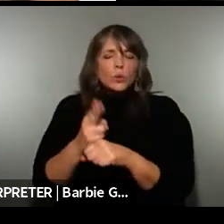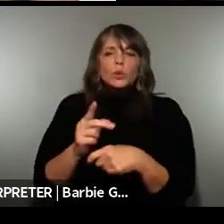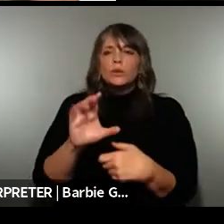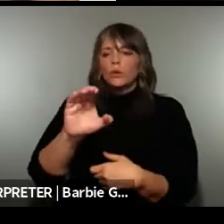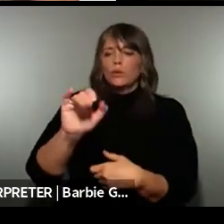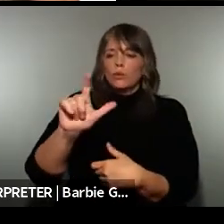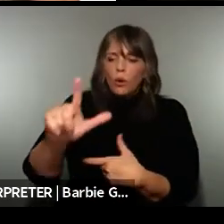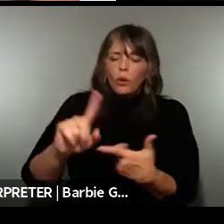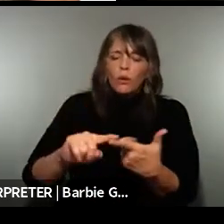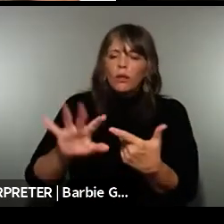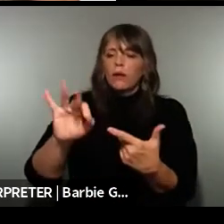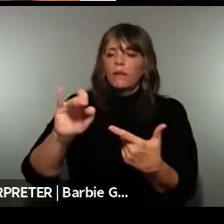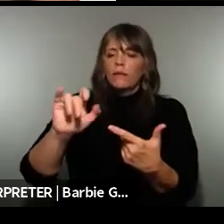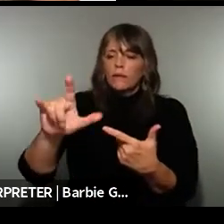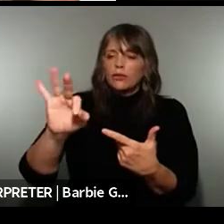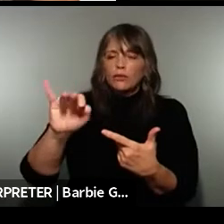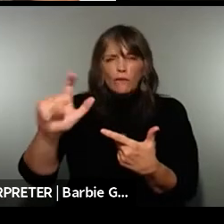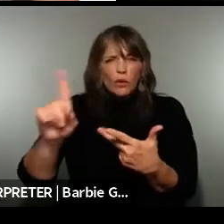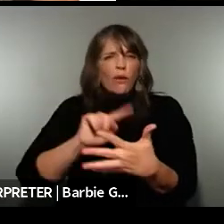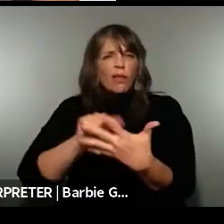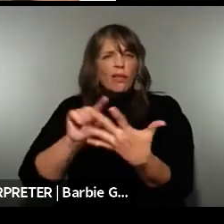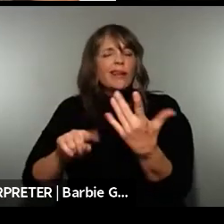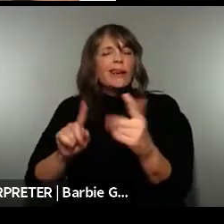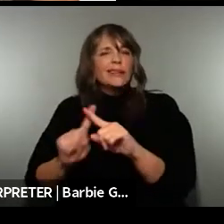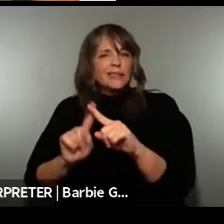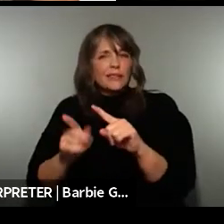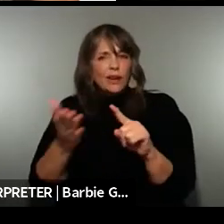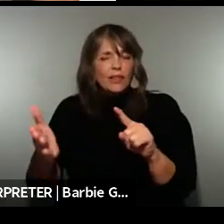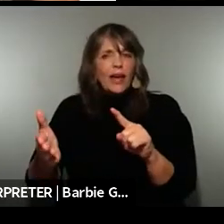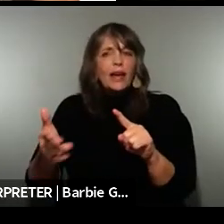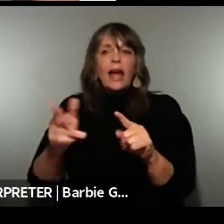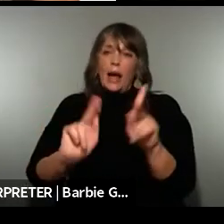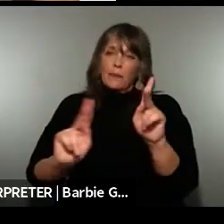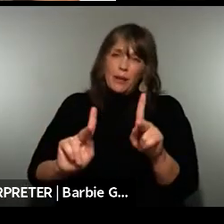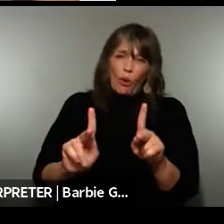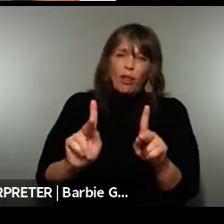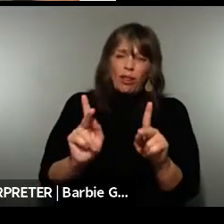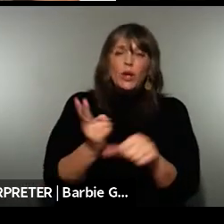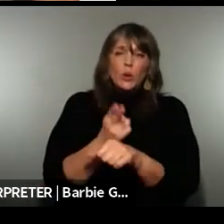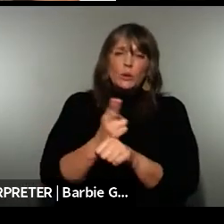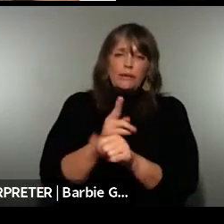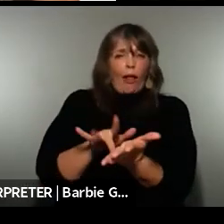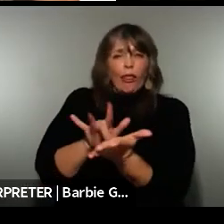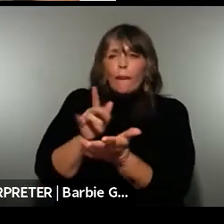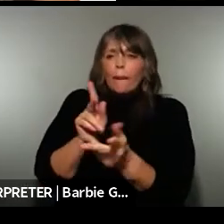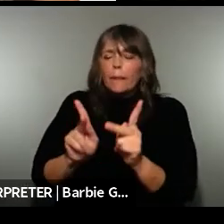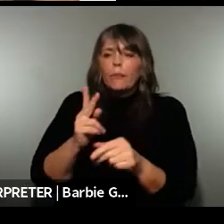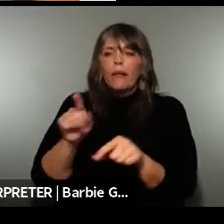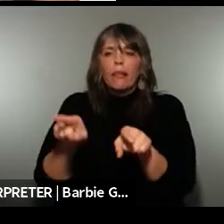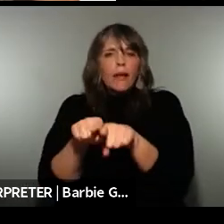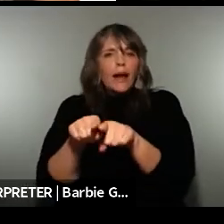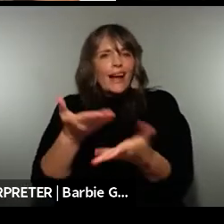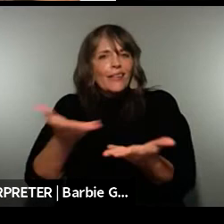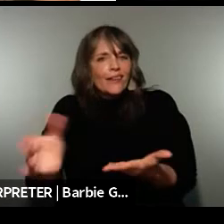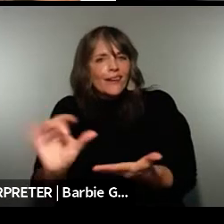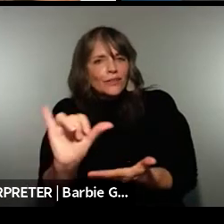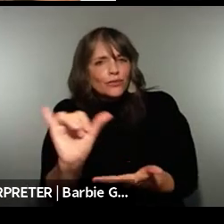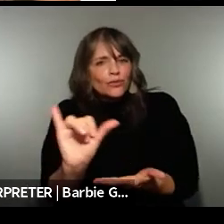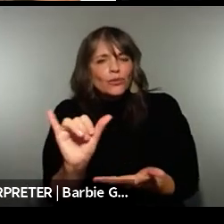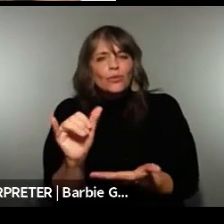people and, you know, turning people into capital as well. But right now I'm focusing on fossil fuels.